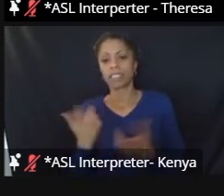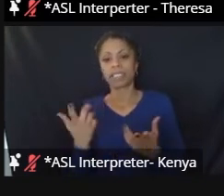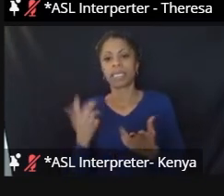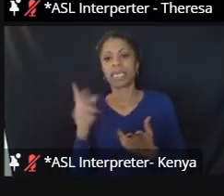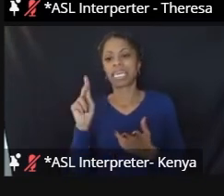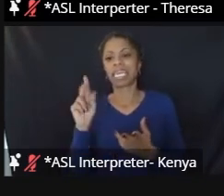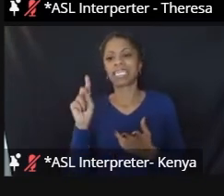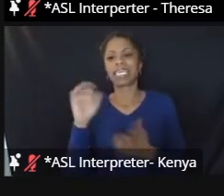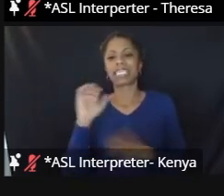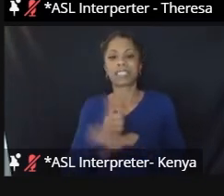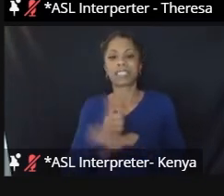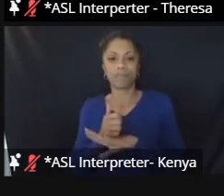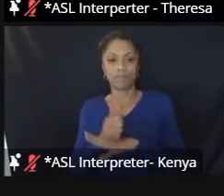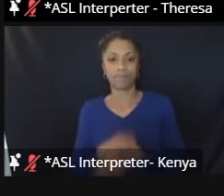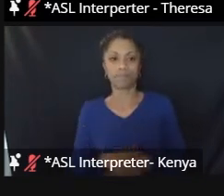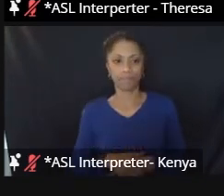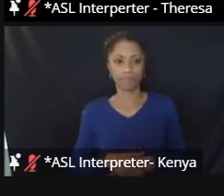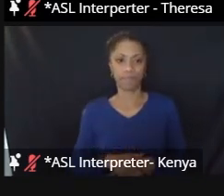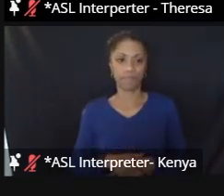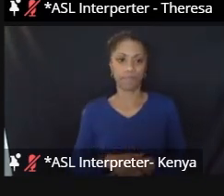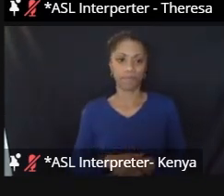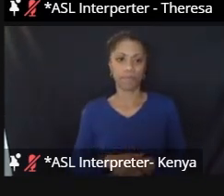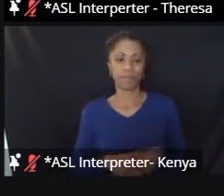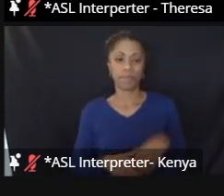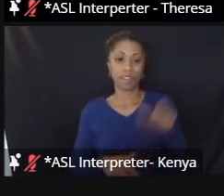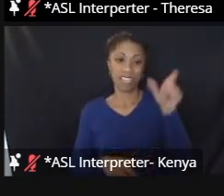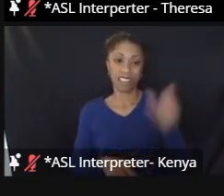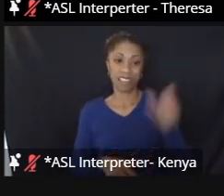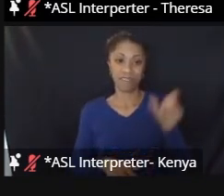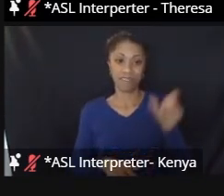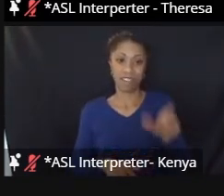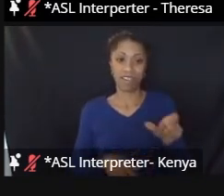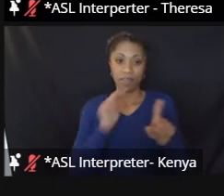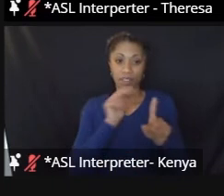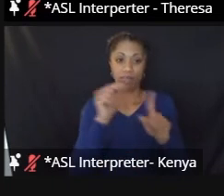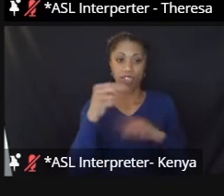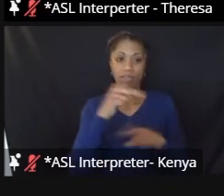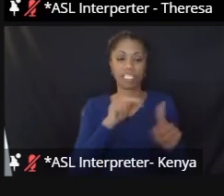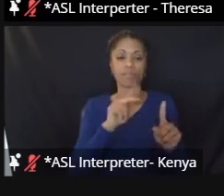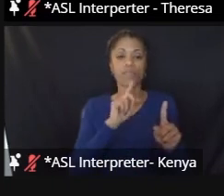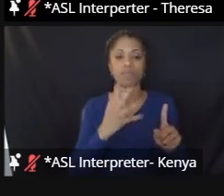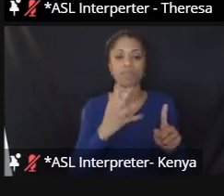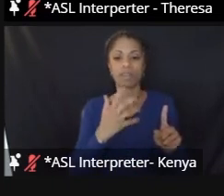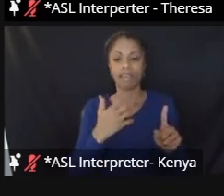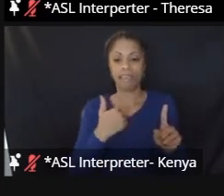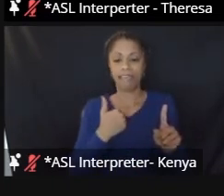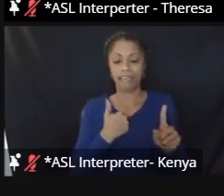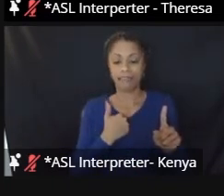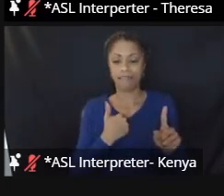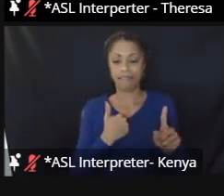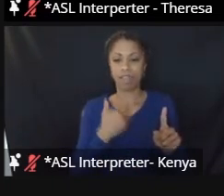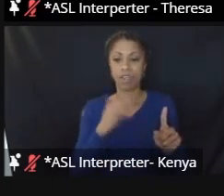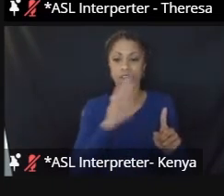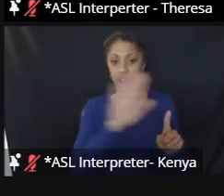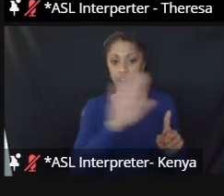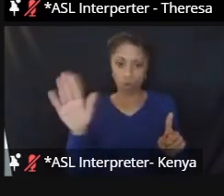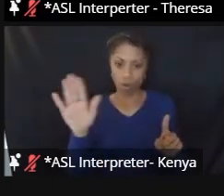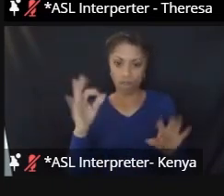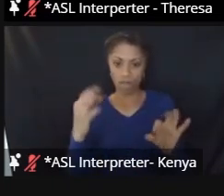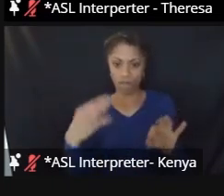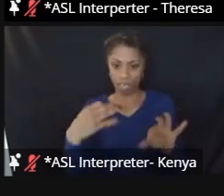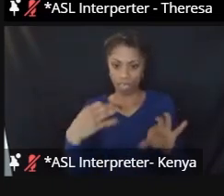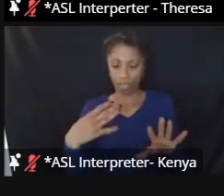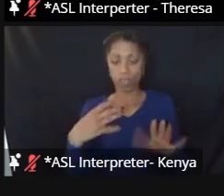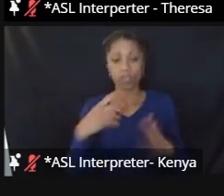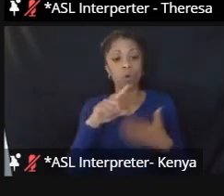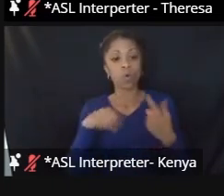two perspectives are where we really do want input from all of you. So when we think about